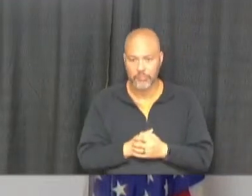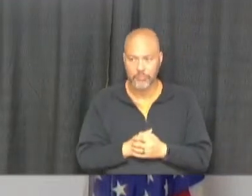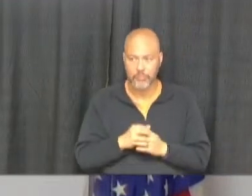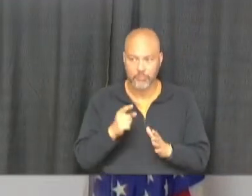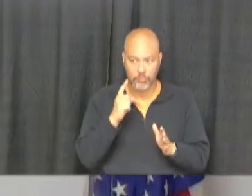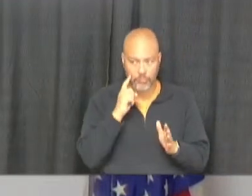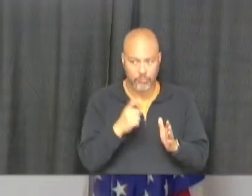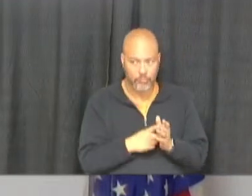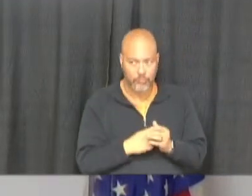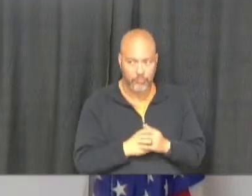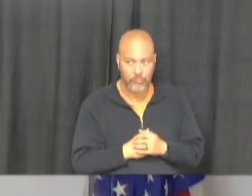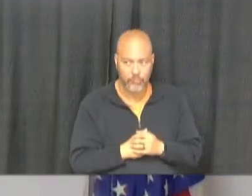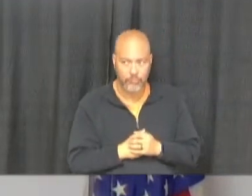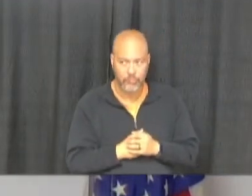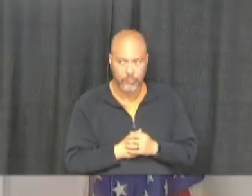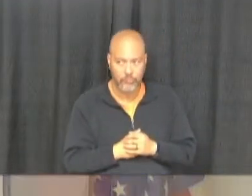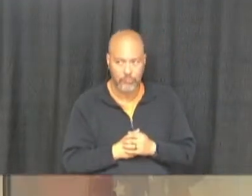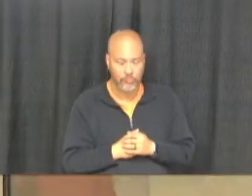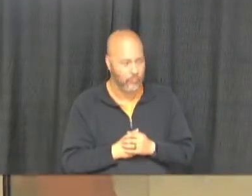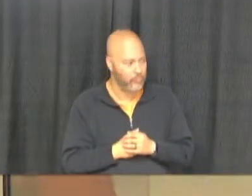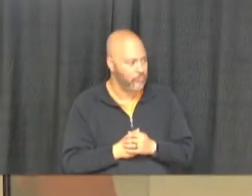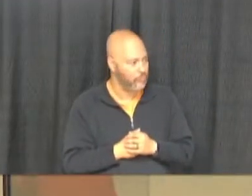You're recognized, Chairperson Streetman.